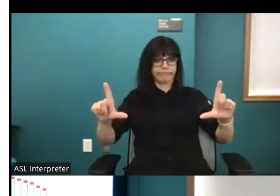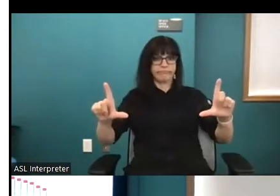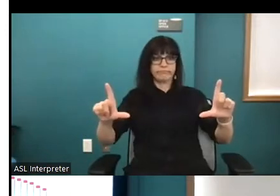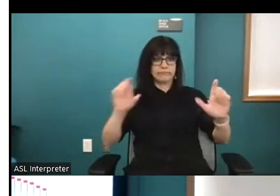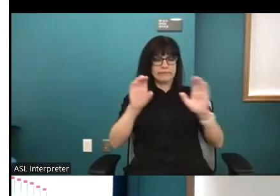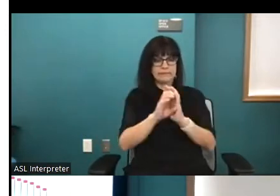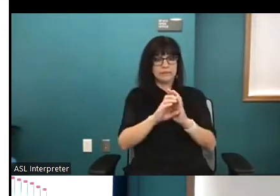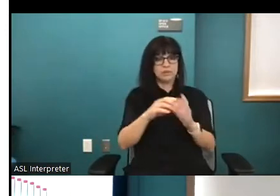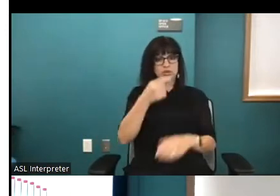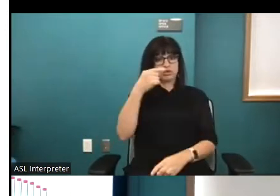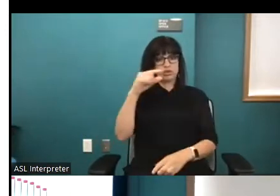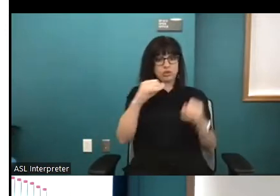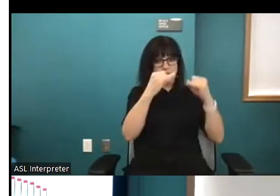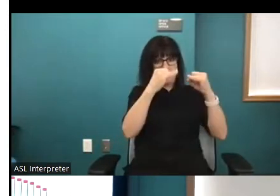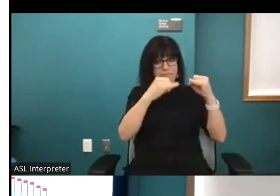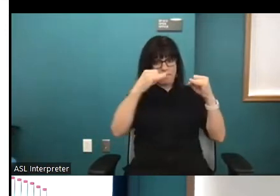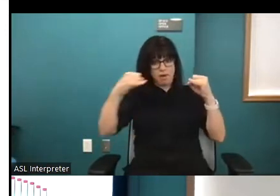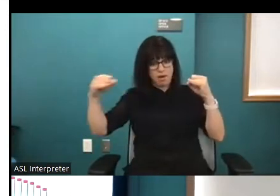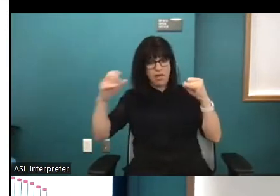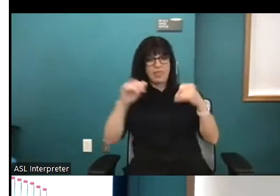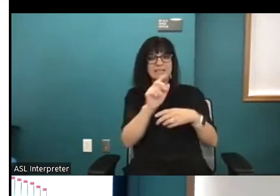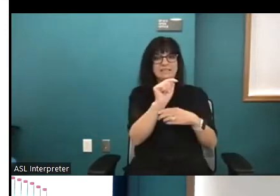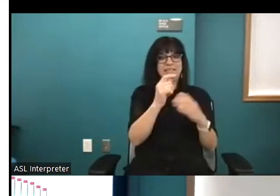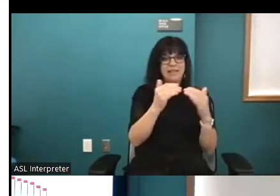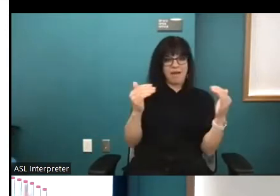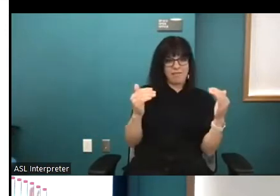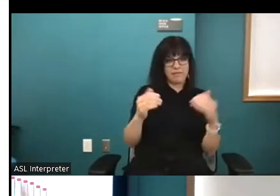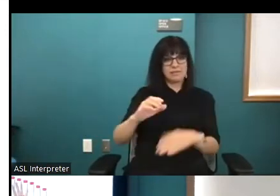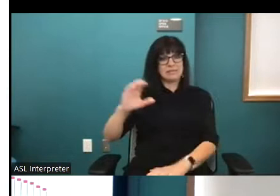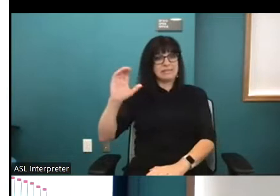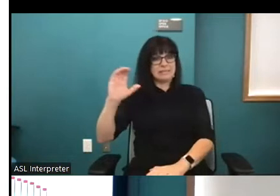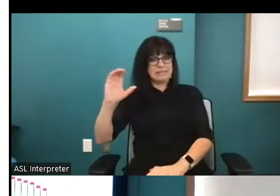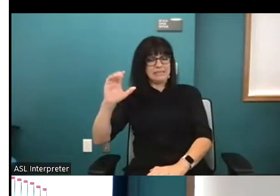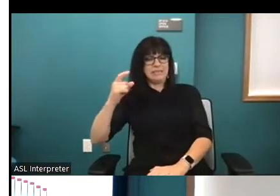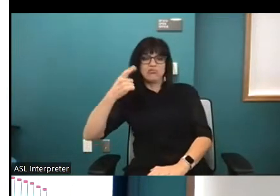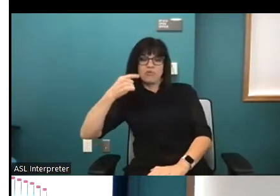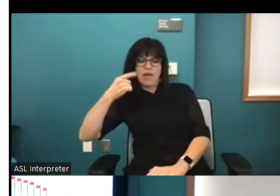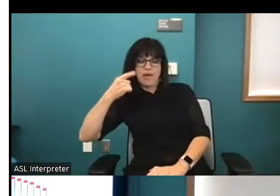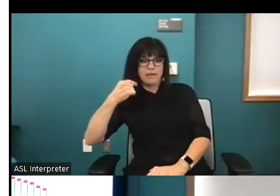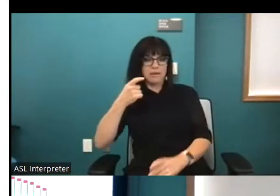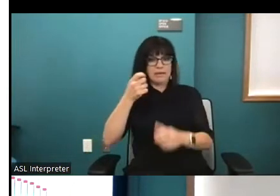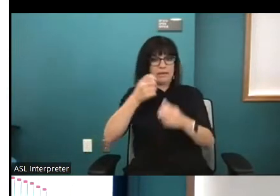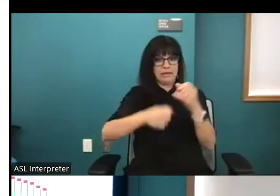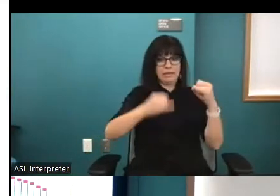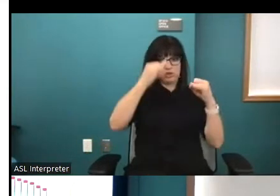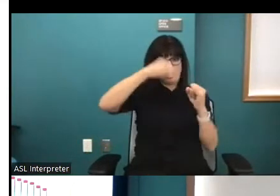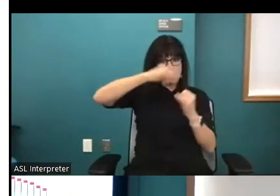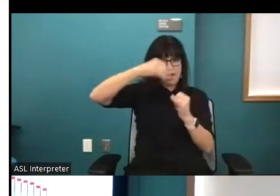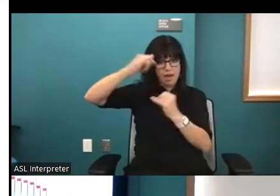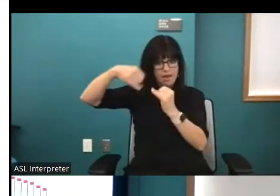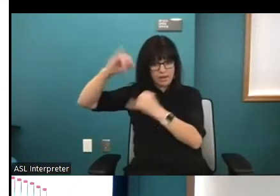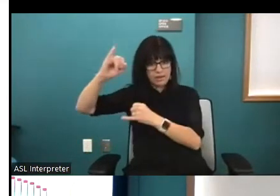The green bars are our T levels and the C levels are in red. Each line here represents a